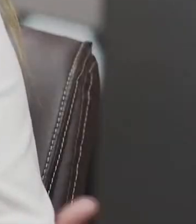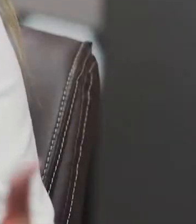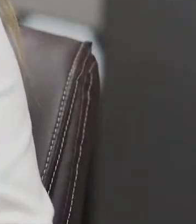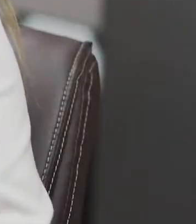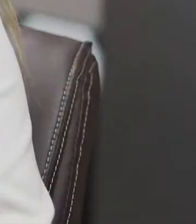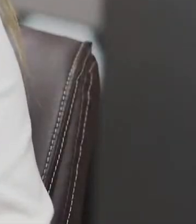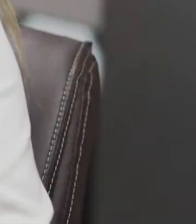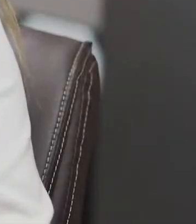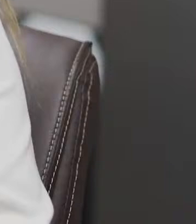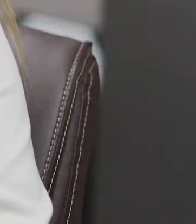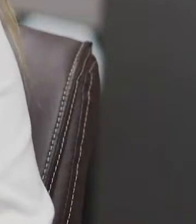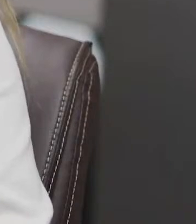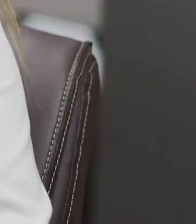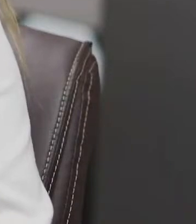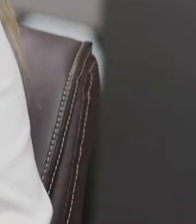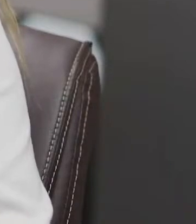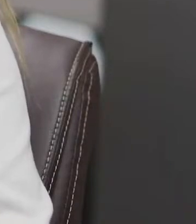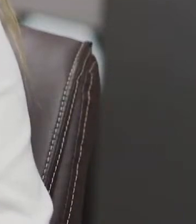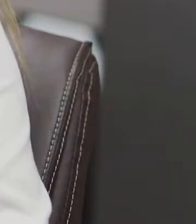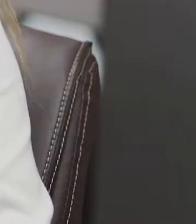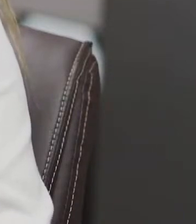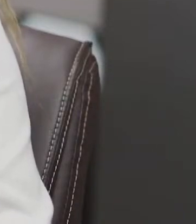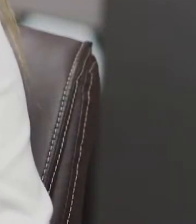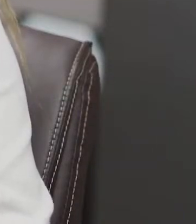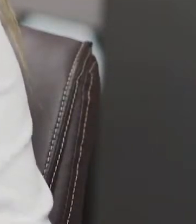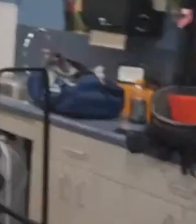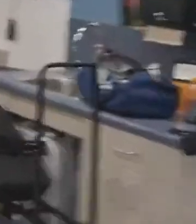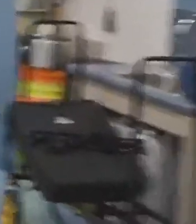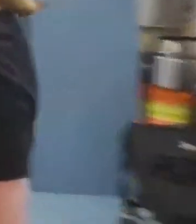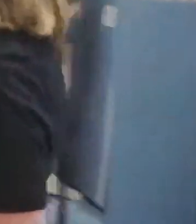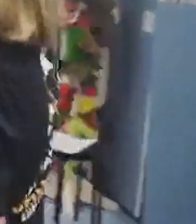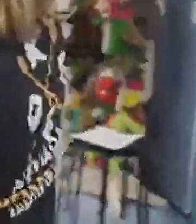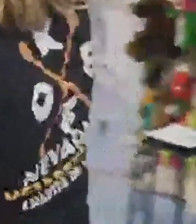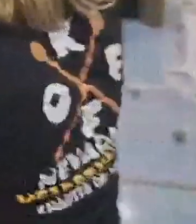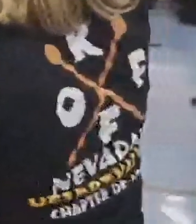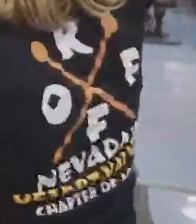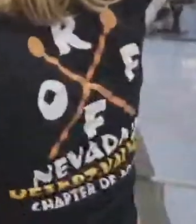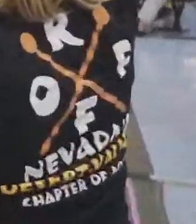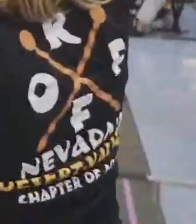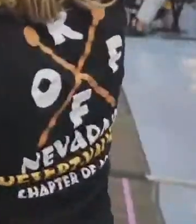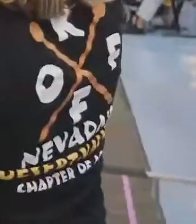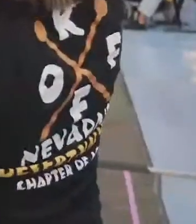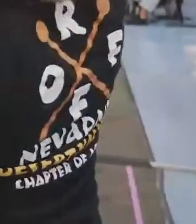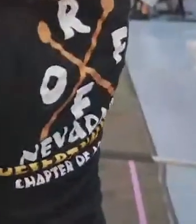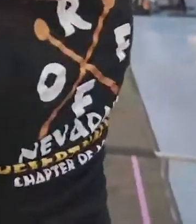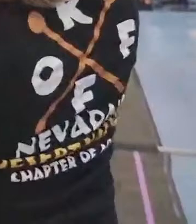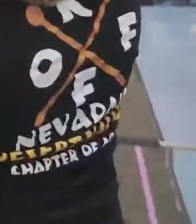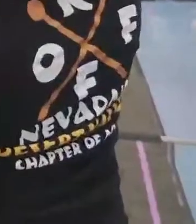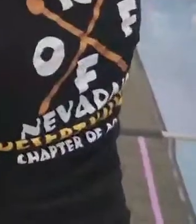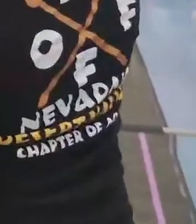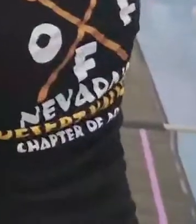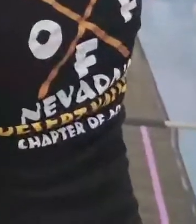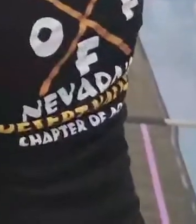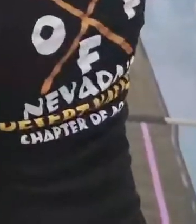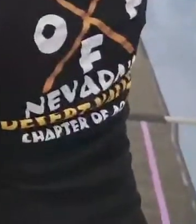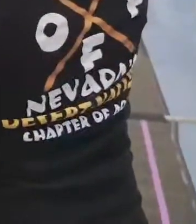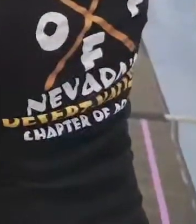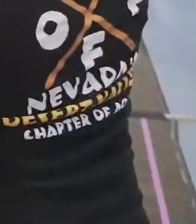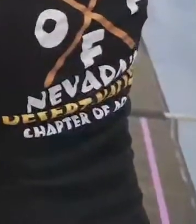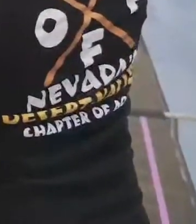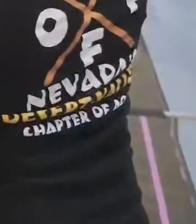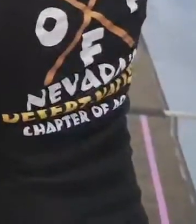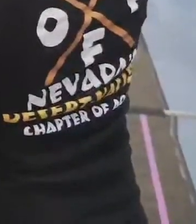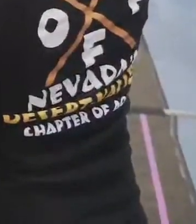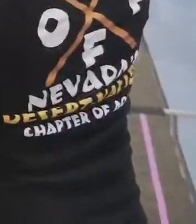much of a deeper understanding our students can have for the curriculum itself. You can move through the space I want you to, the metallic ones, get